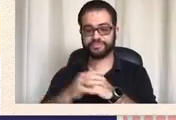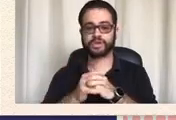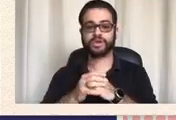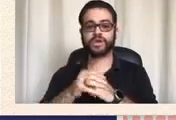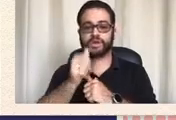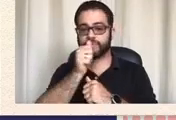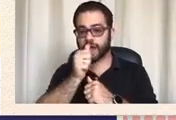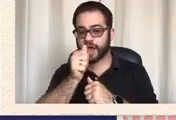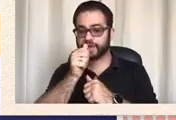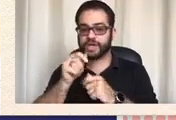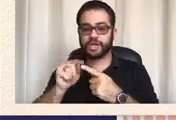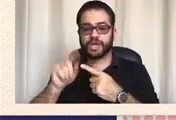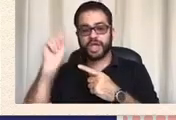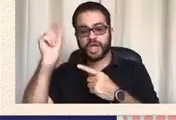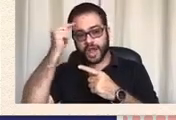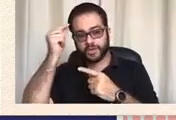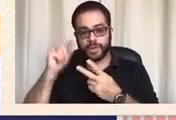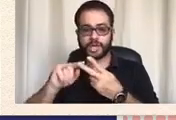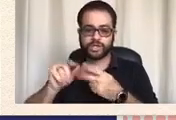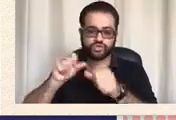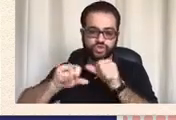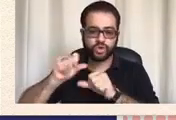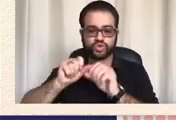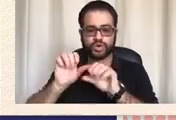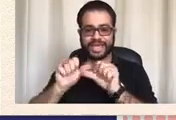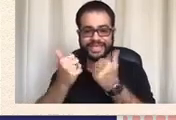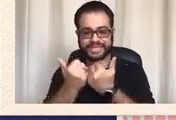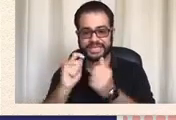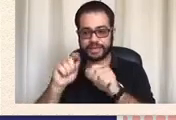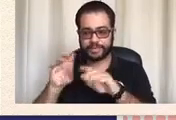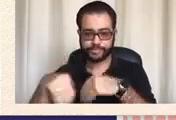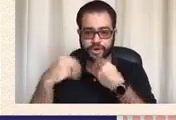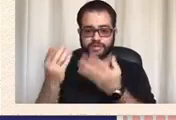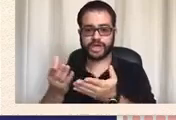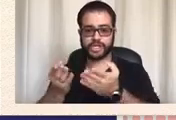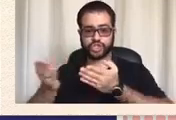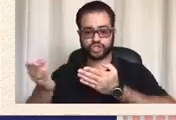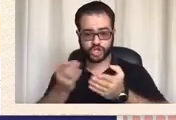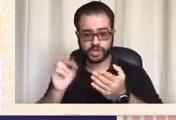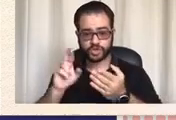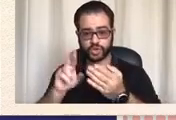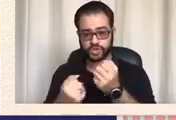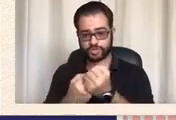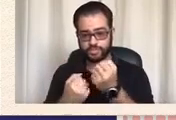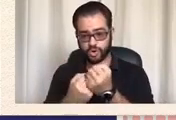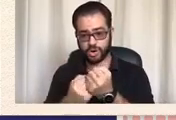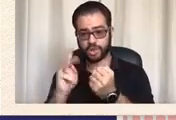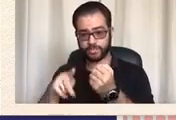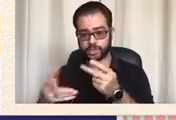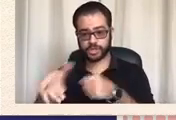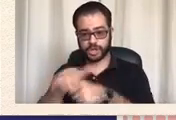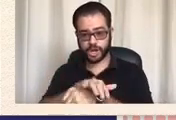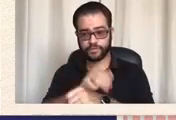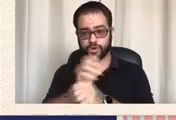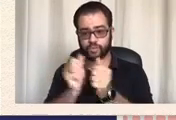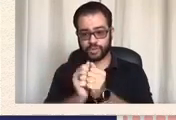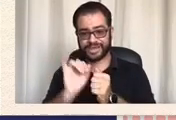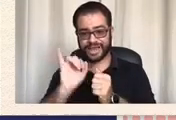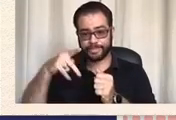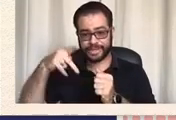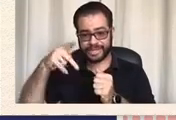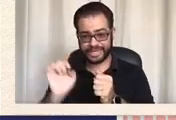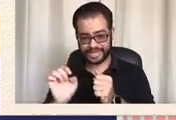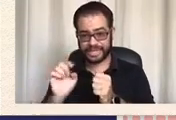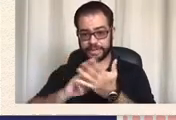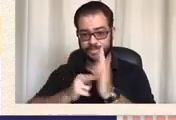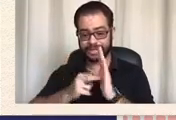social agencies can provide a service or support, and the person covered by the plan needs it, then that plan should show the way